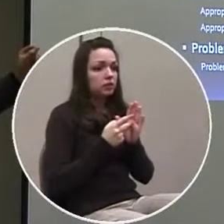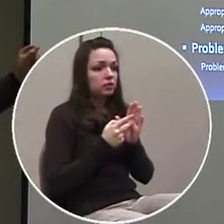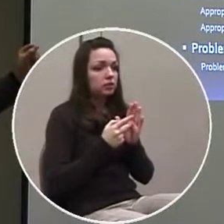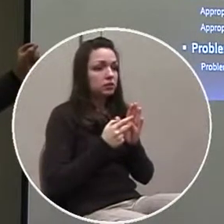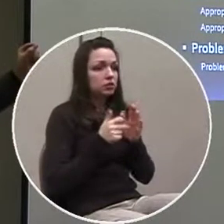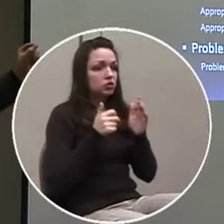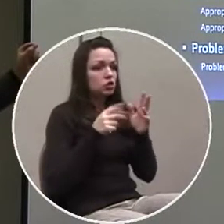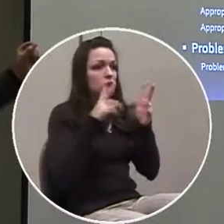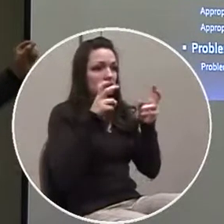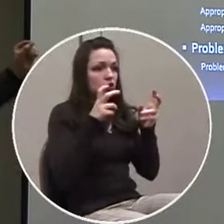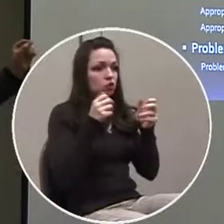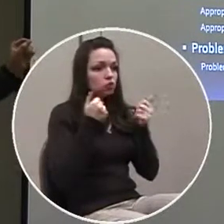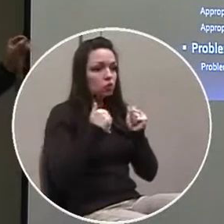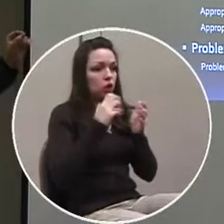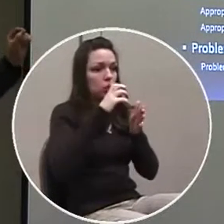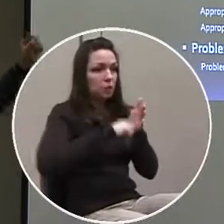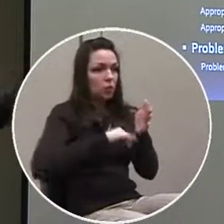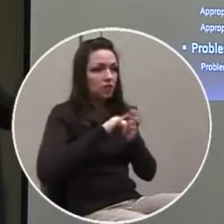harassment.